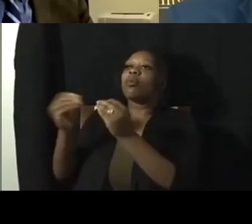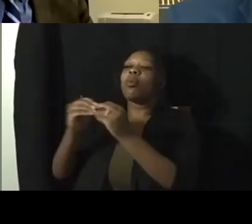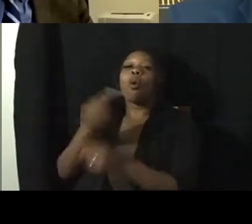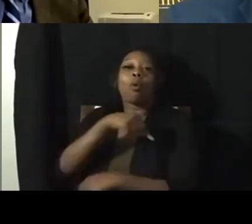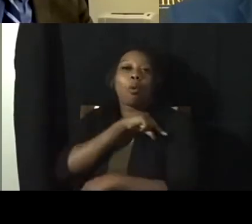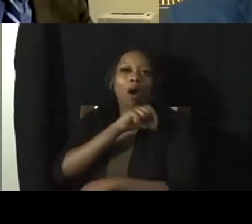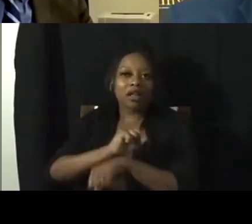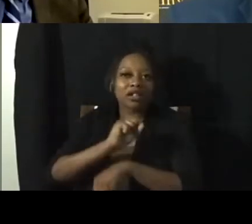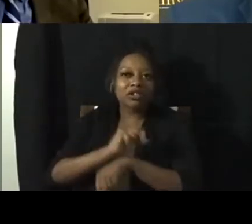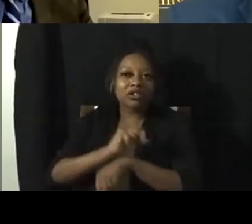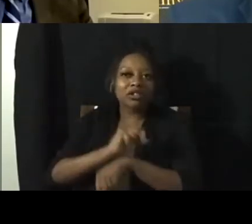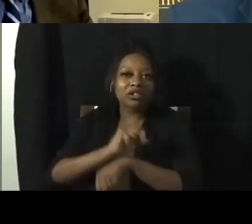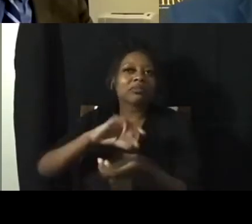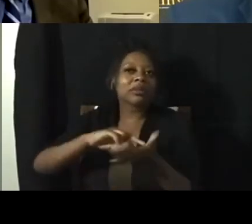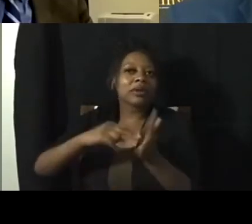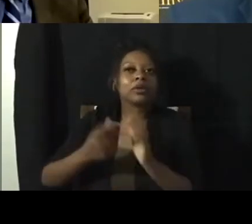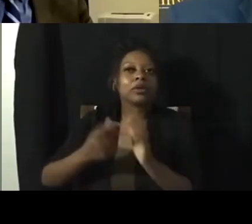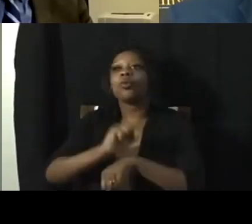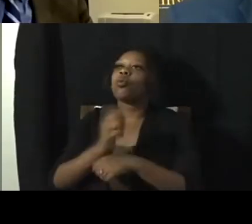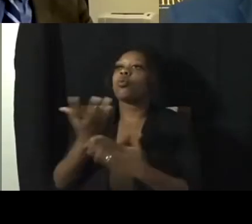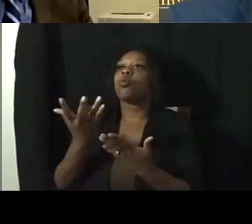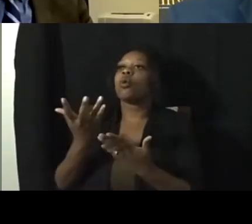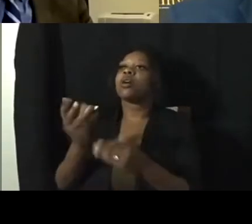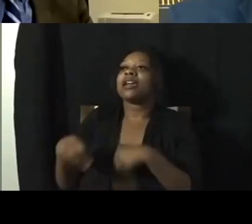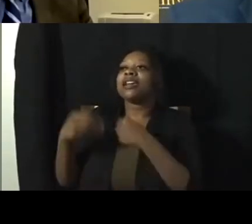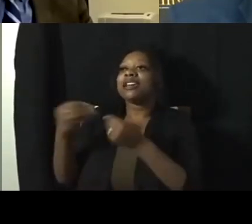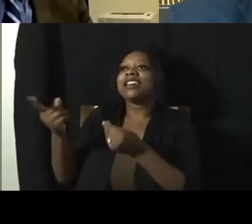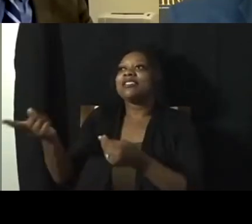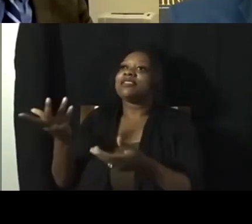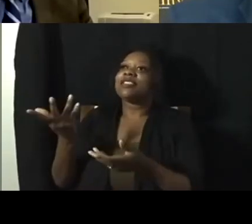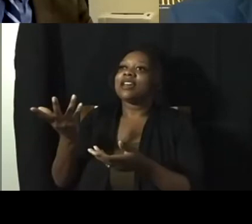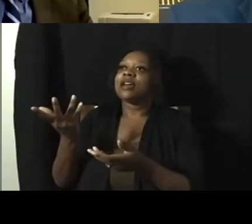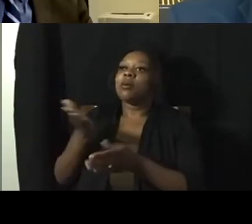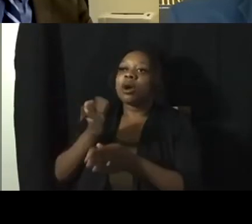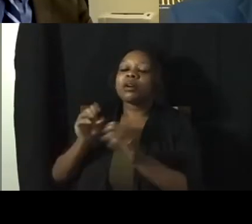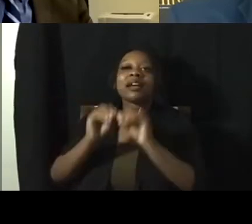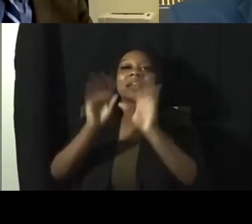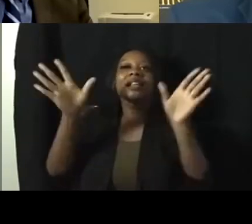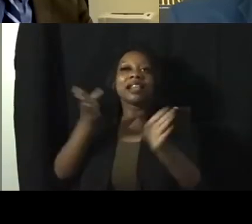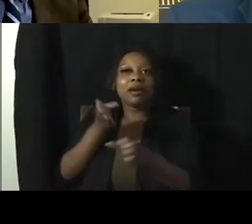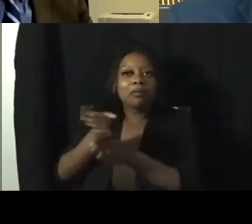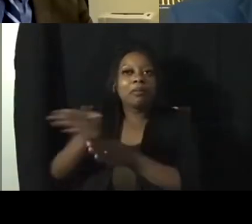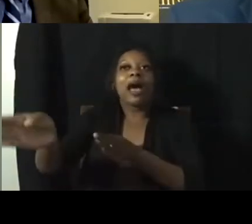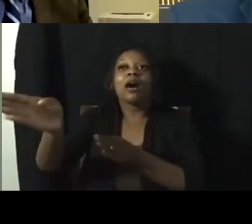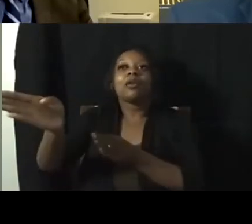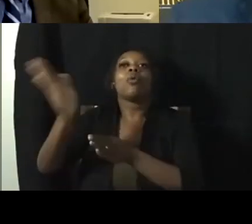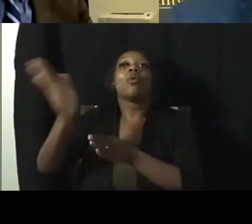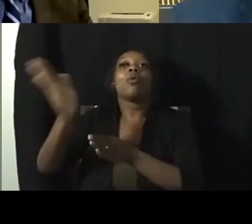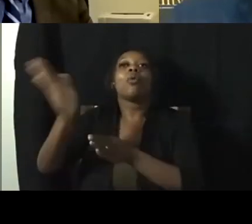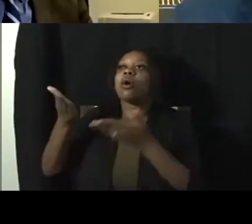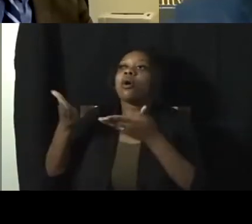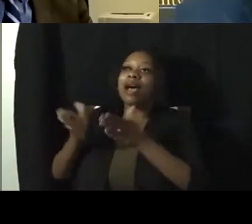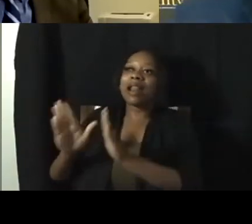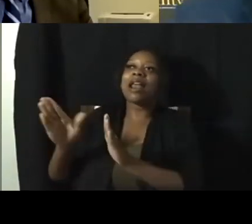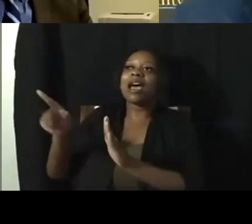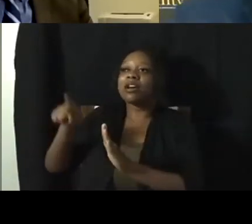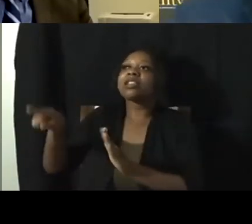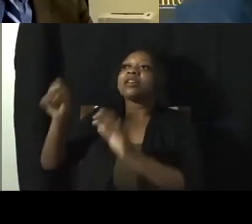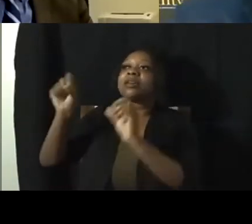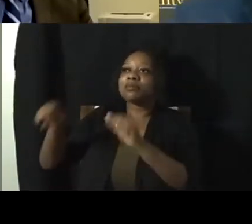employment which is meaningful to the individual, gets them on a career pathway that will then enable them to achieve